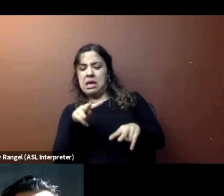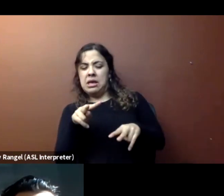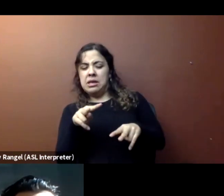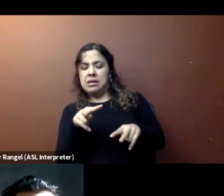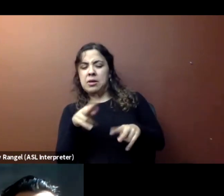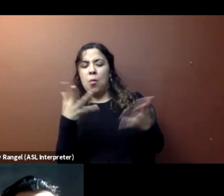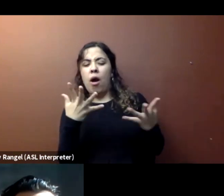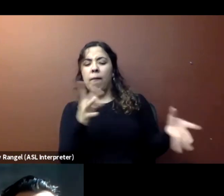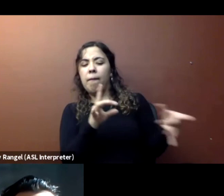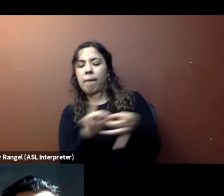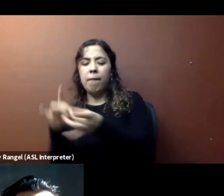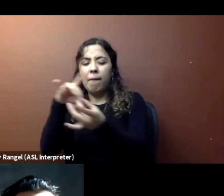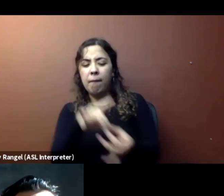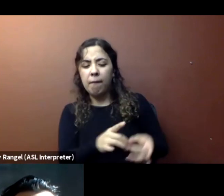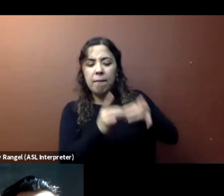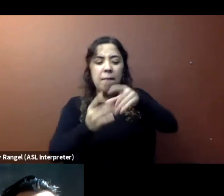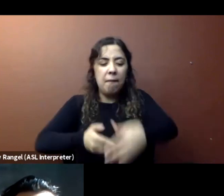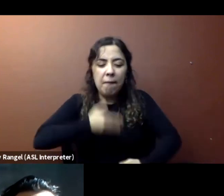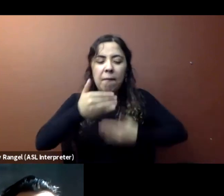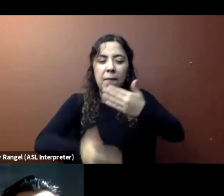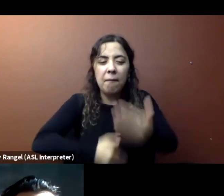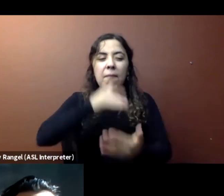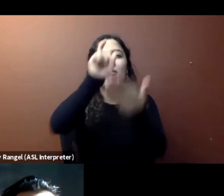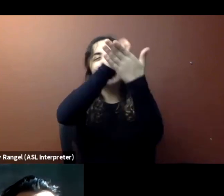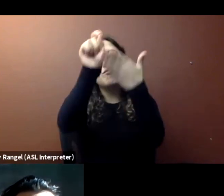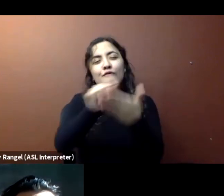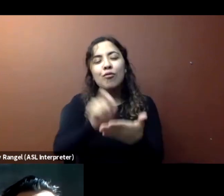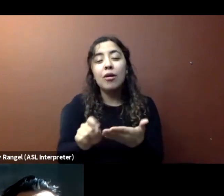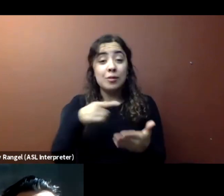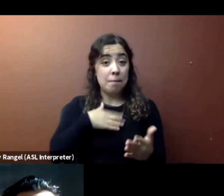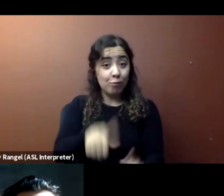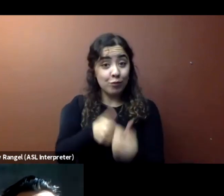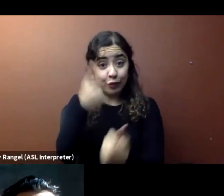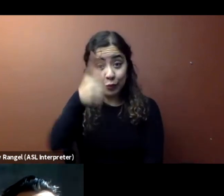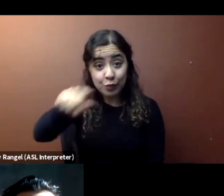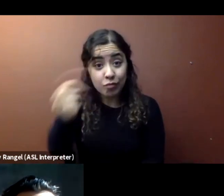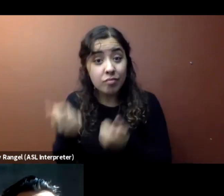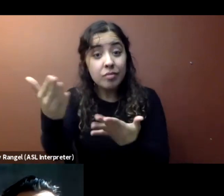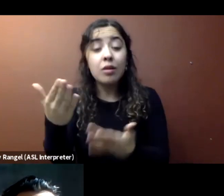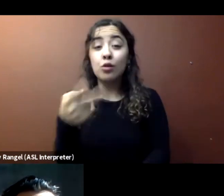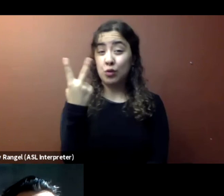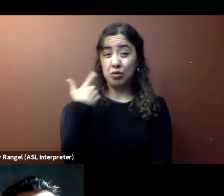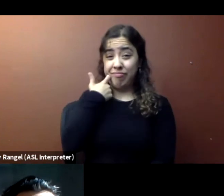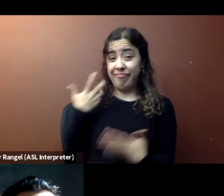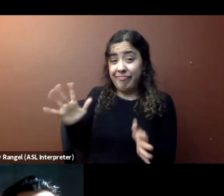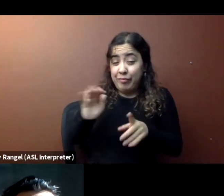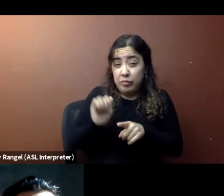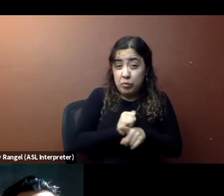the challenge that I am posing to you all, is to take those 2 writing exercises and to